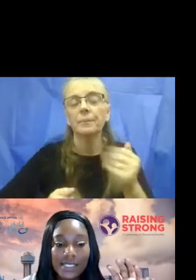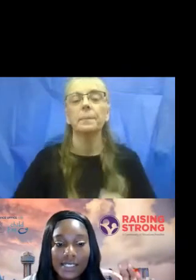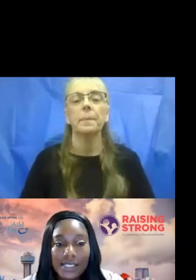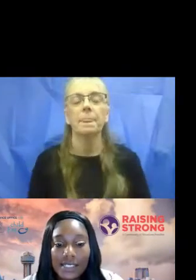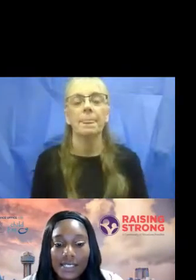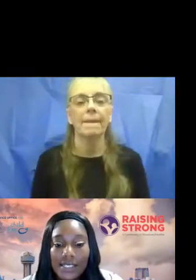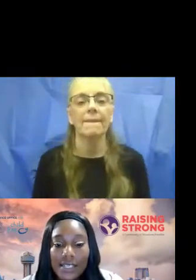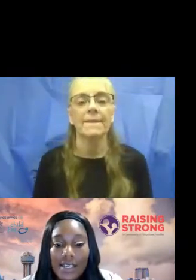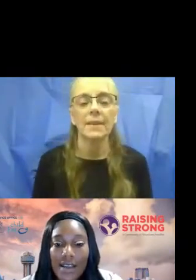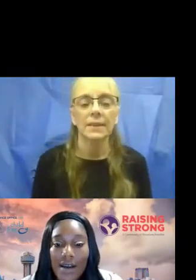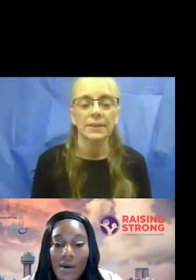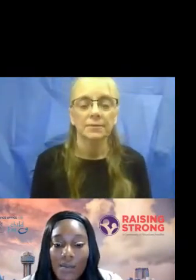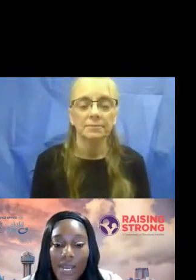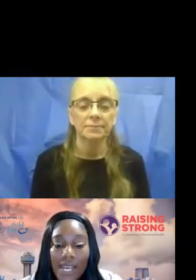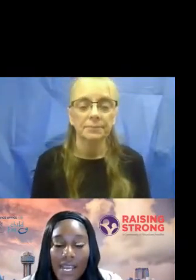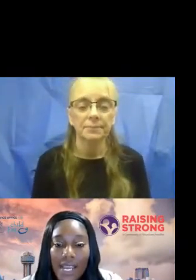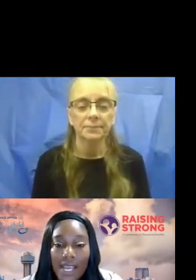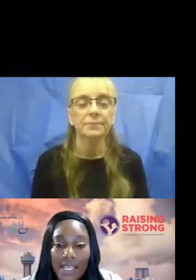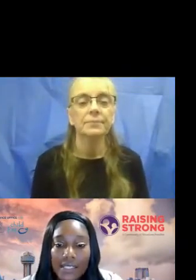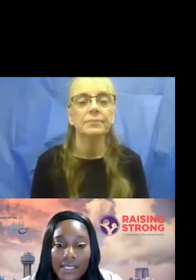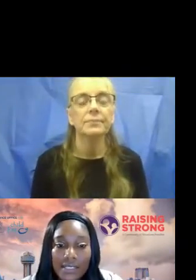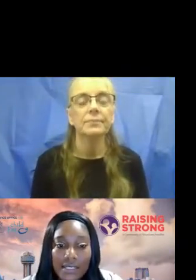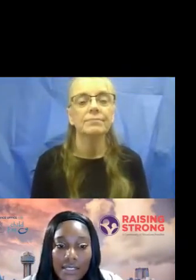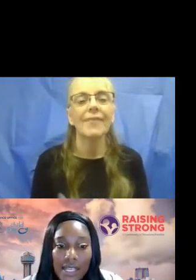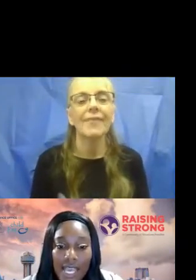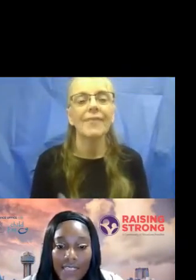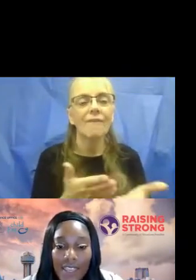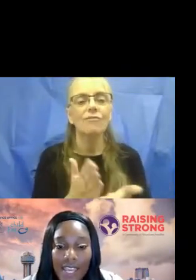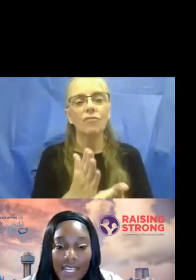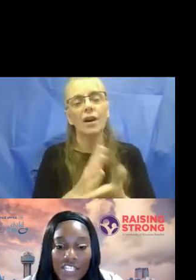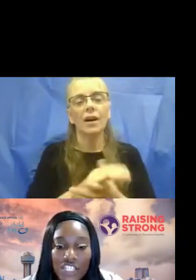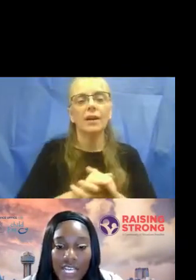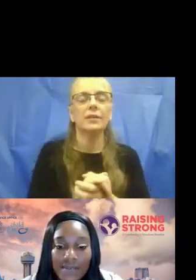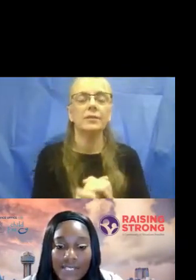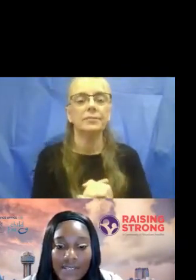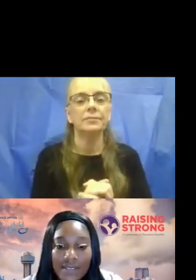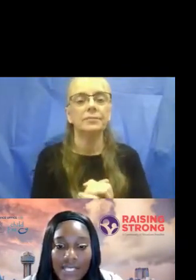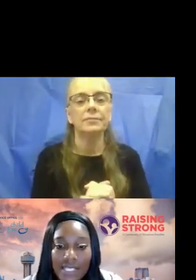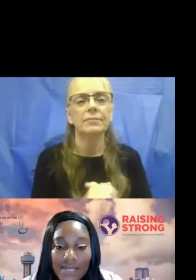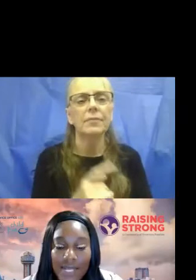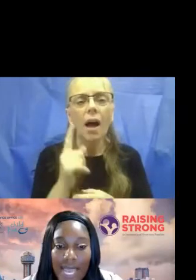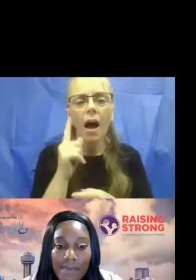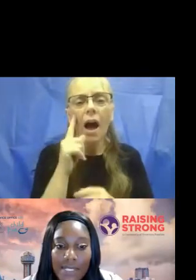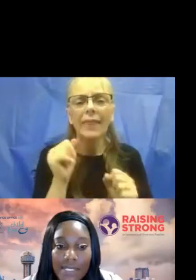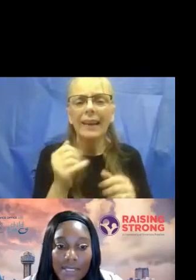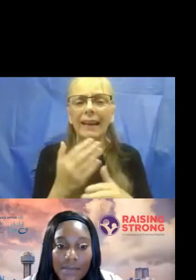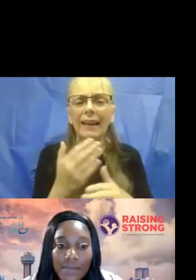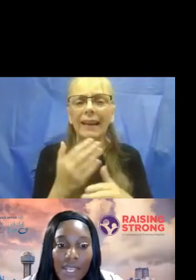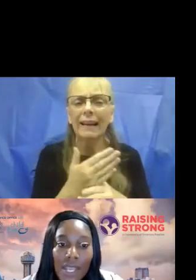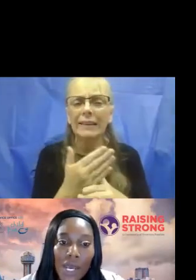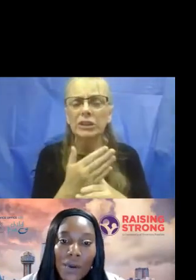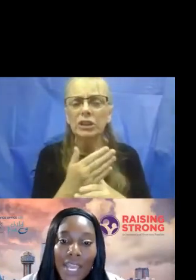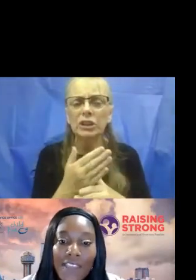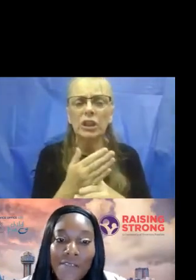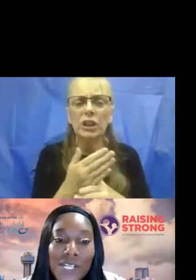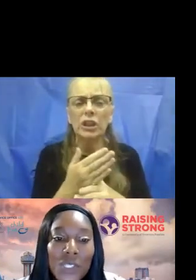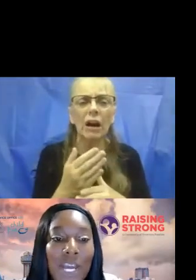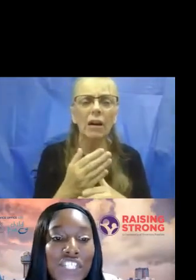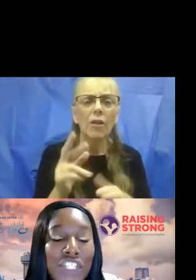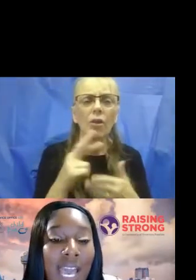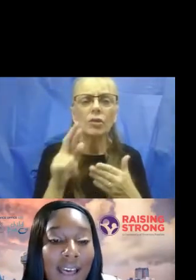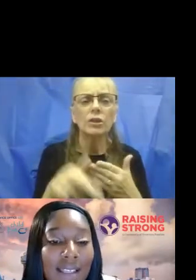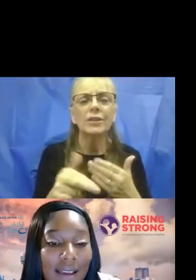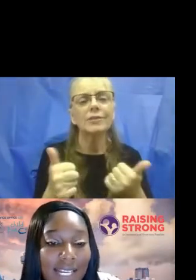3, 2, 1. All right. I think I can share results. Let's see what happens. Okay,